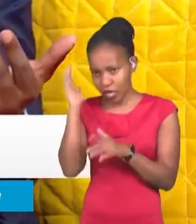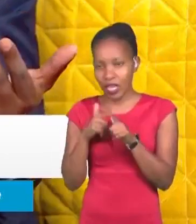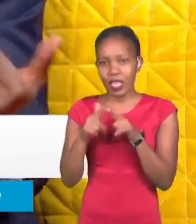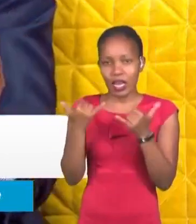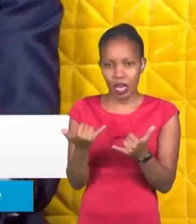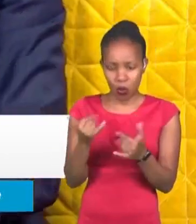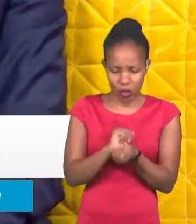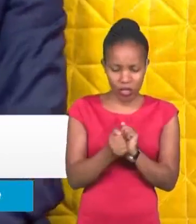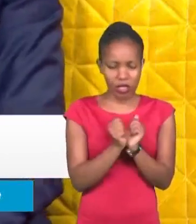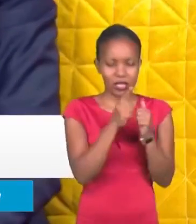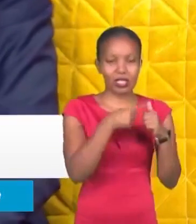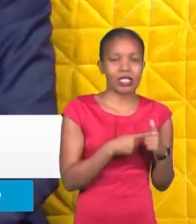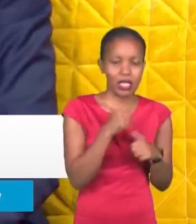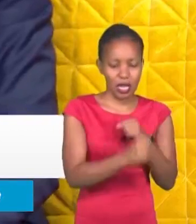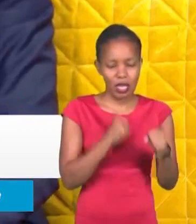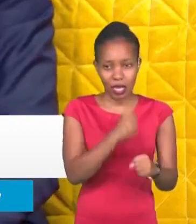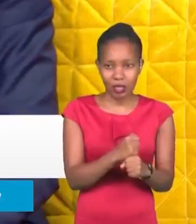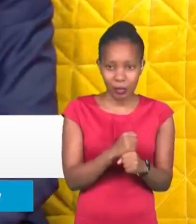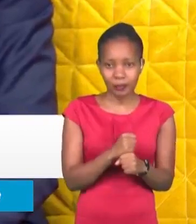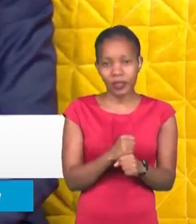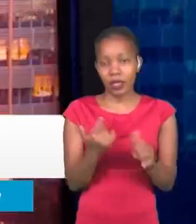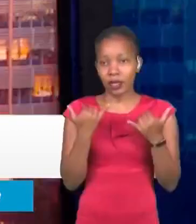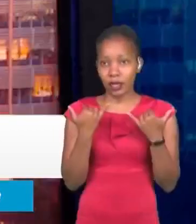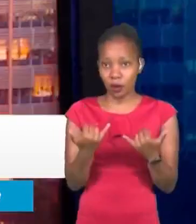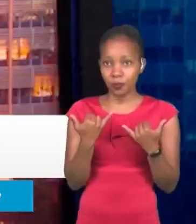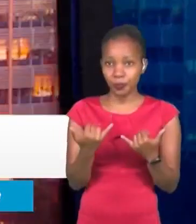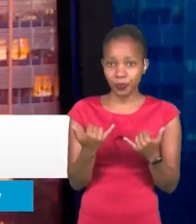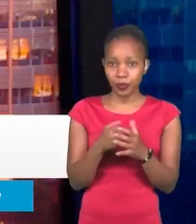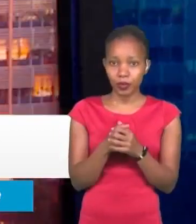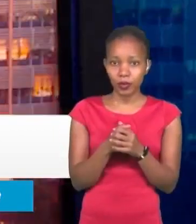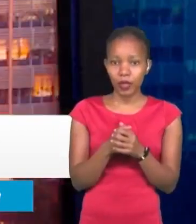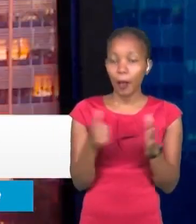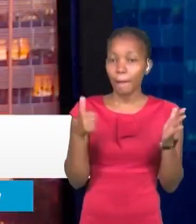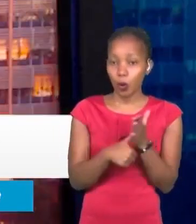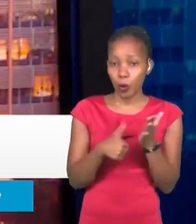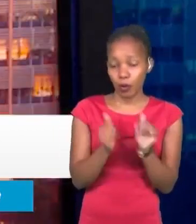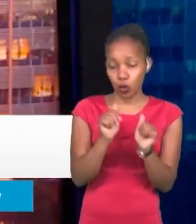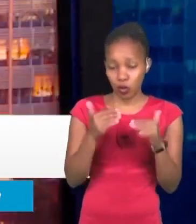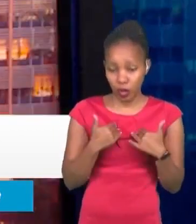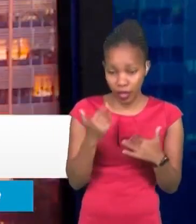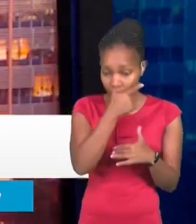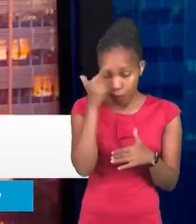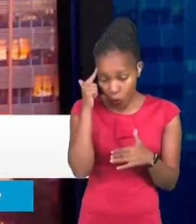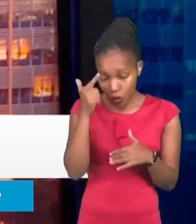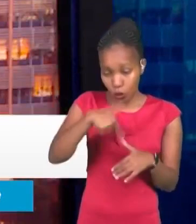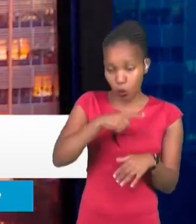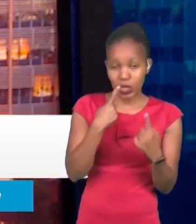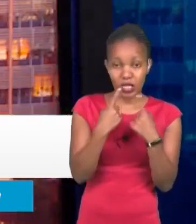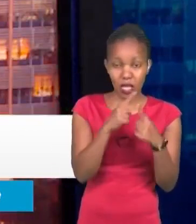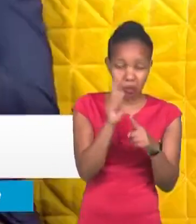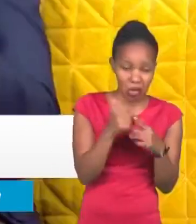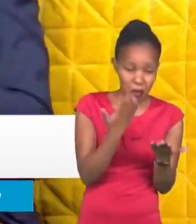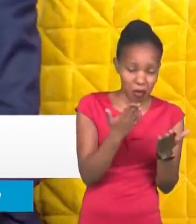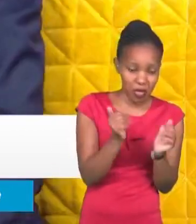will be the in thing. Now, look at the consequences, because now, as much as you're saying, at 16, they're